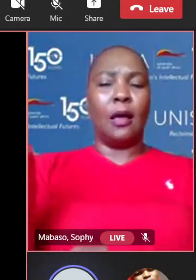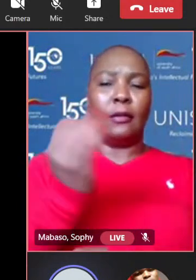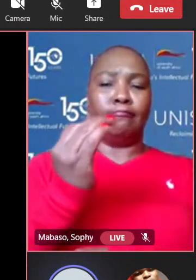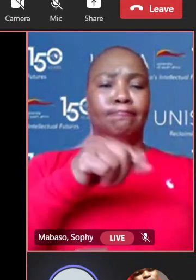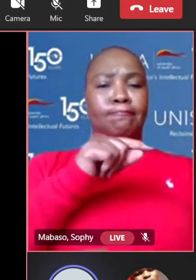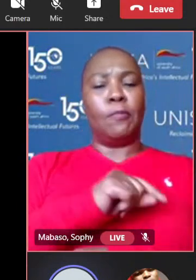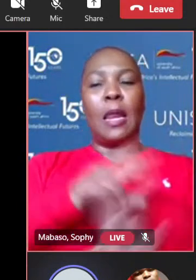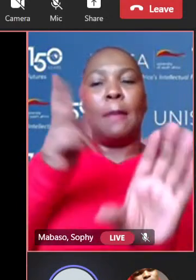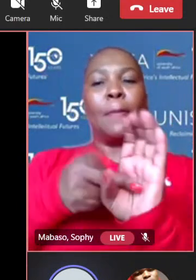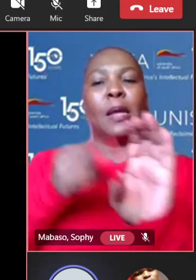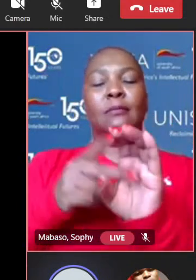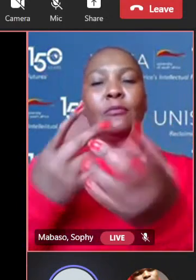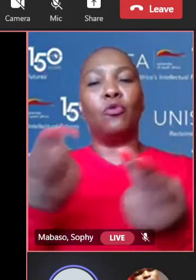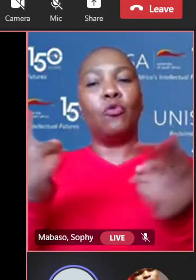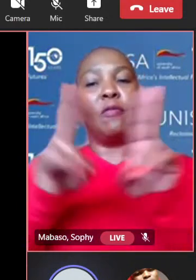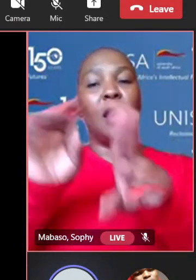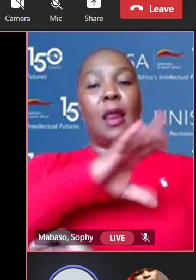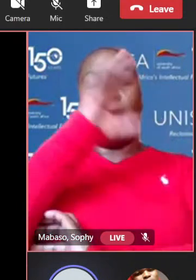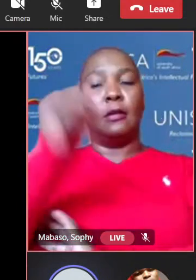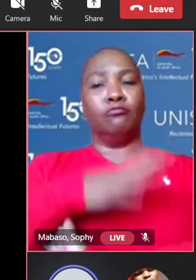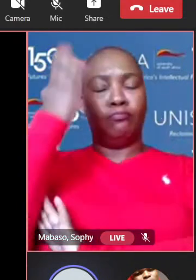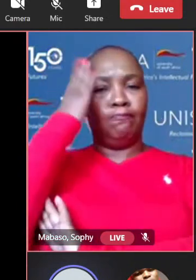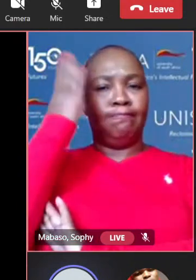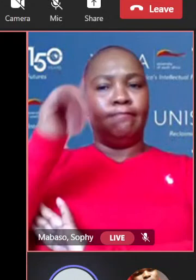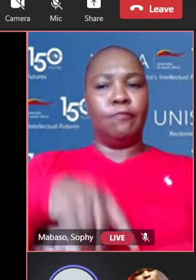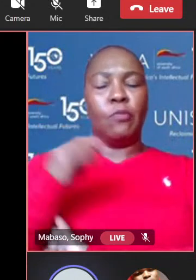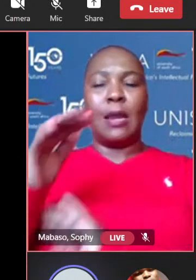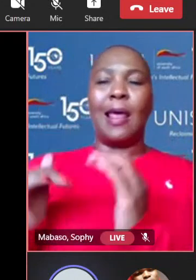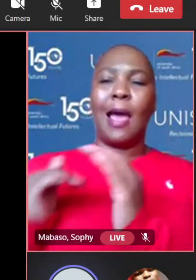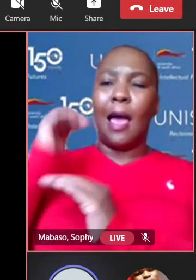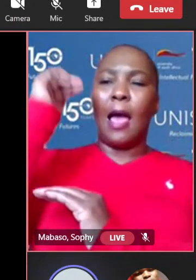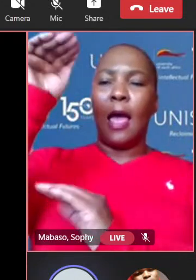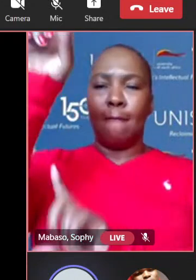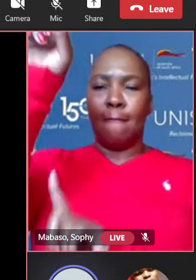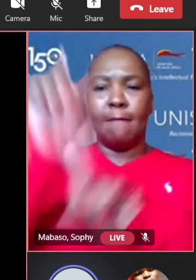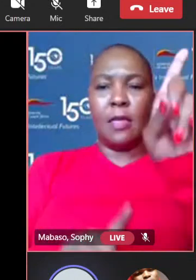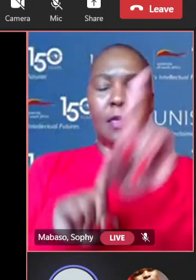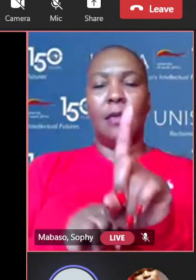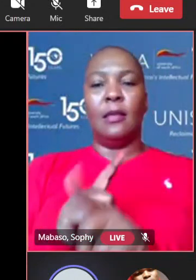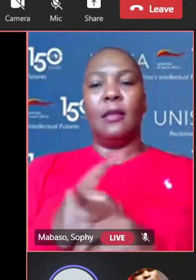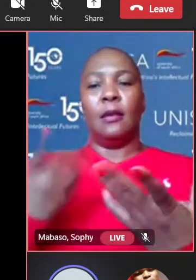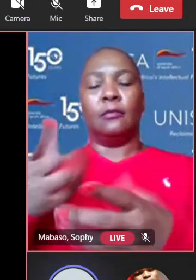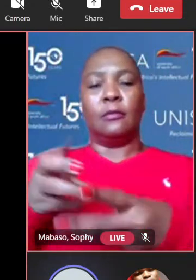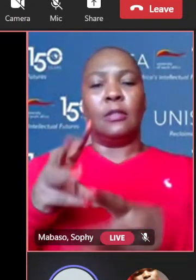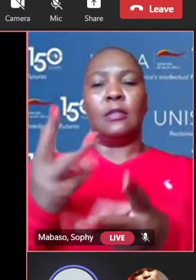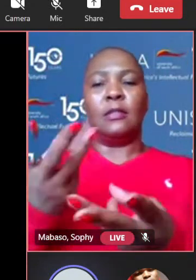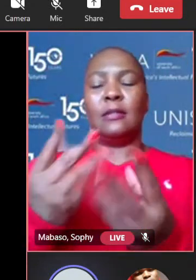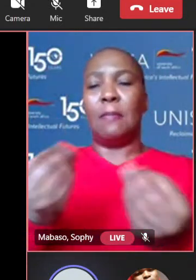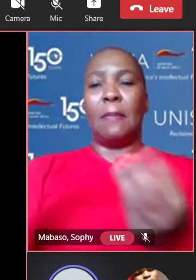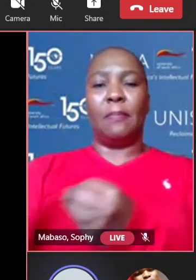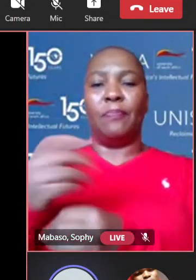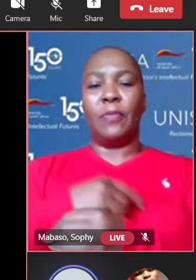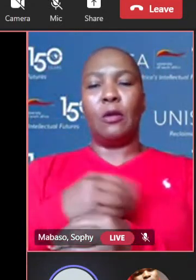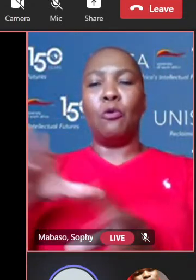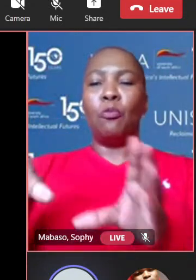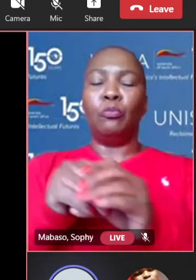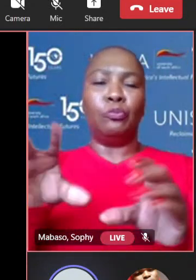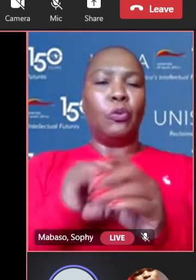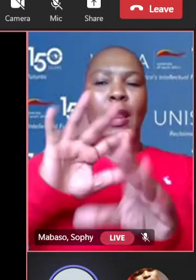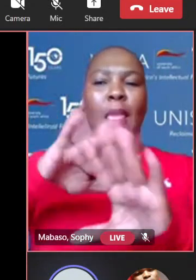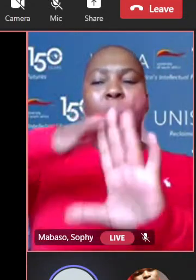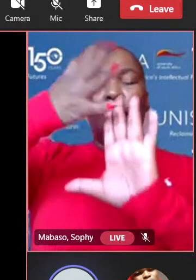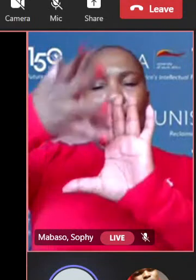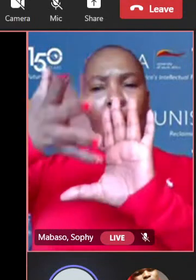The university is known to have a high failure rate. We're putting out all the mechanisms to support you so that you